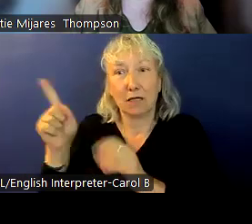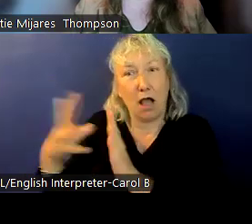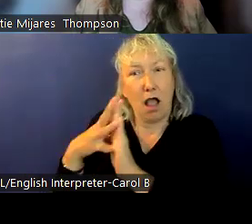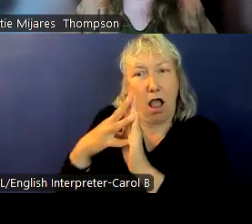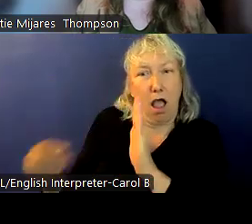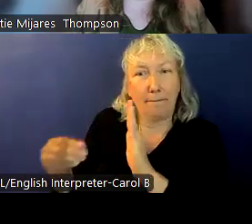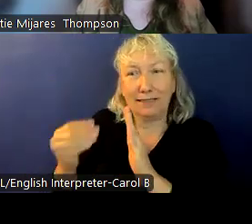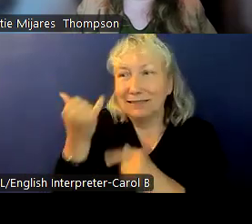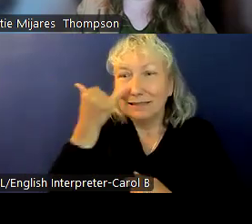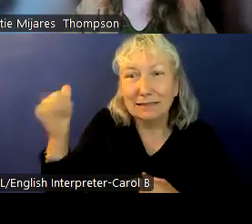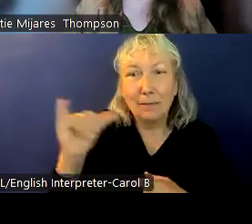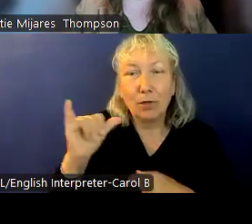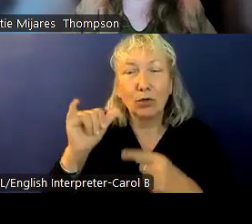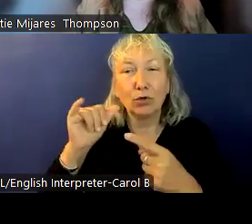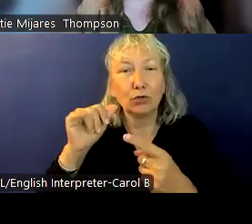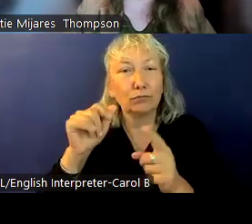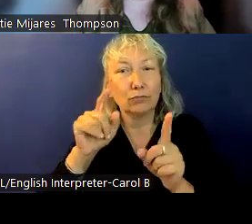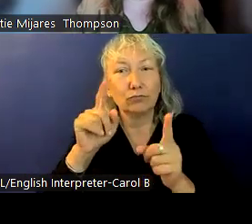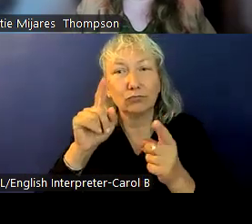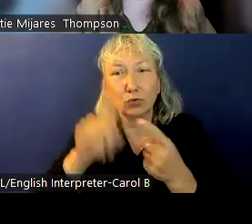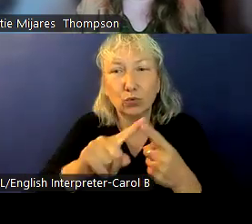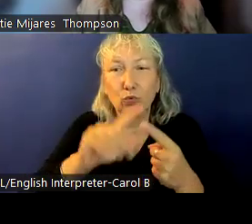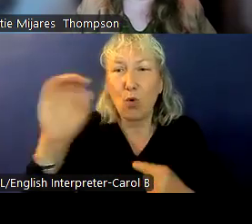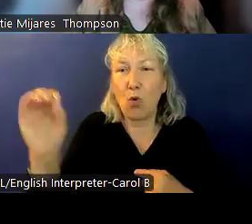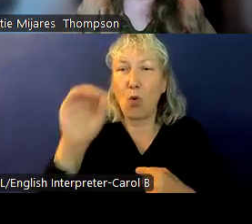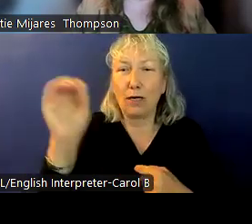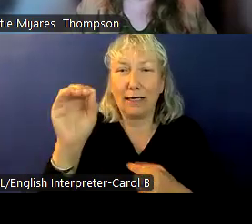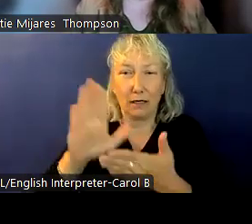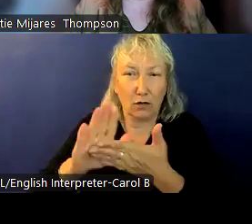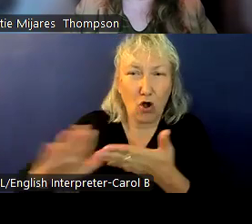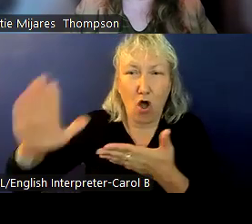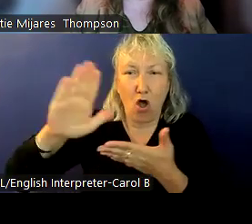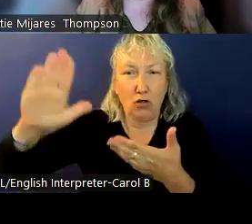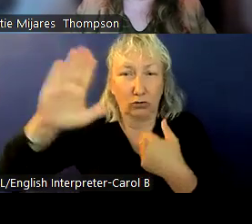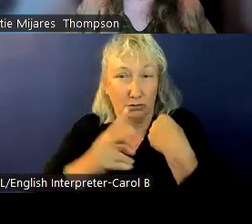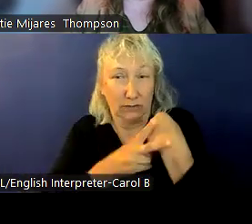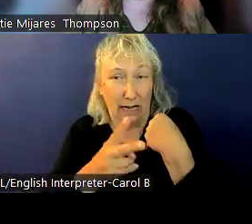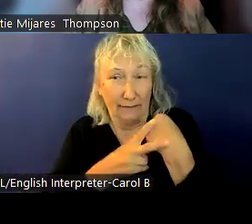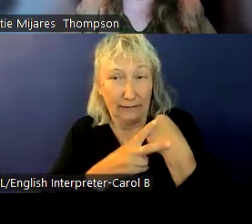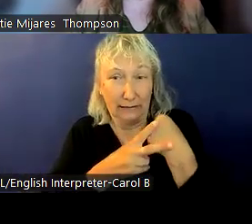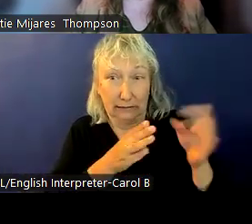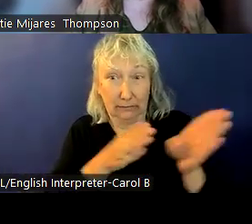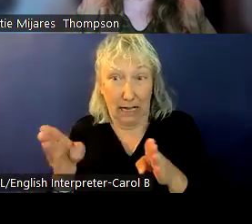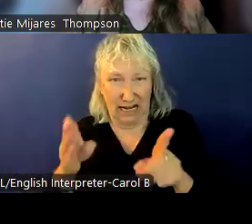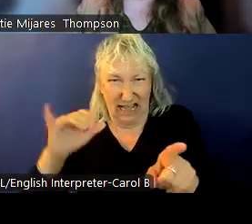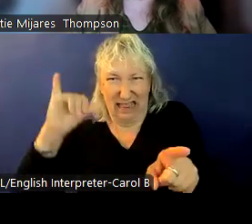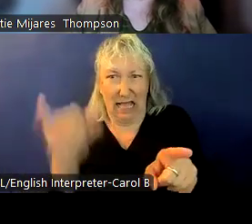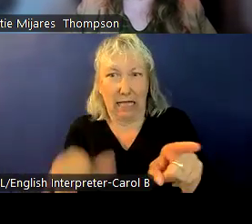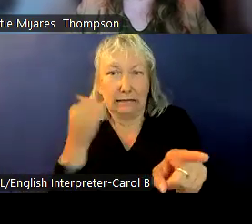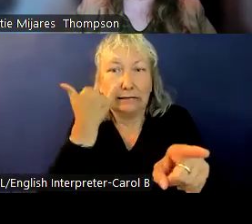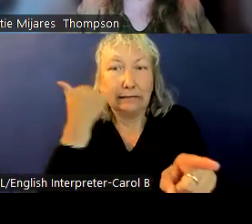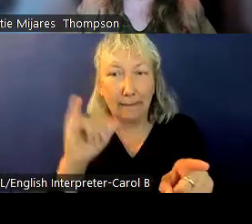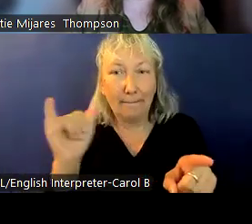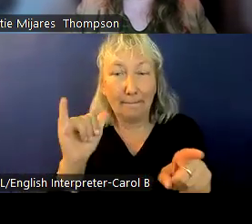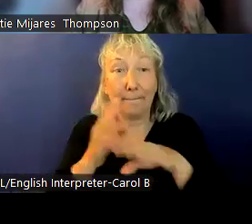has heard of the Oregon College Savings Plan or has an Oregon College Savings Plan account, ABLE is similar in the sense that it's an